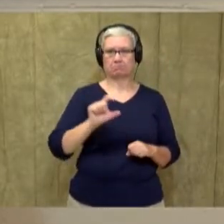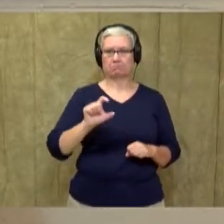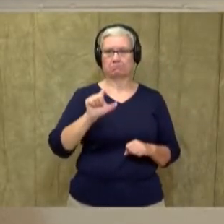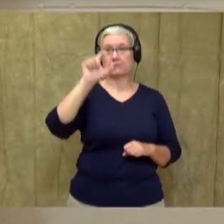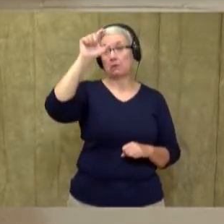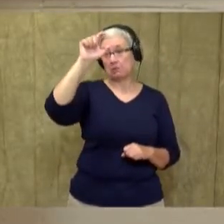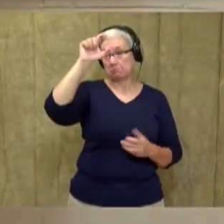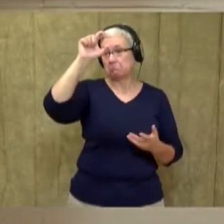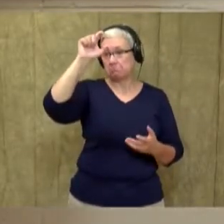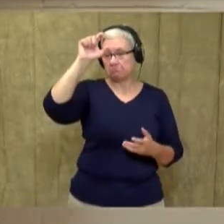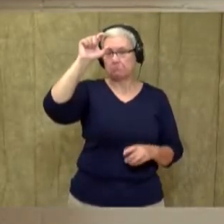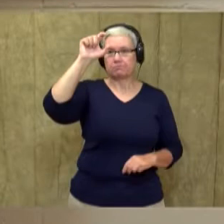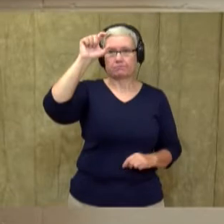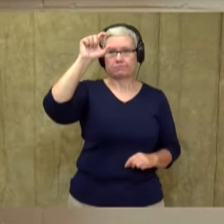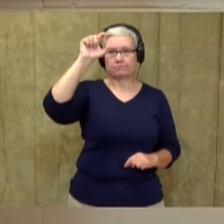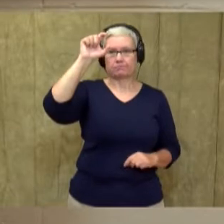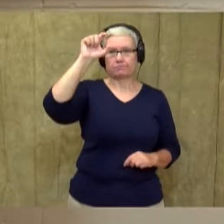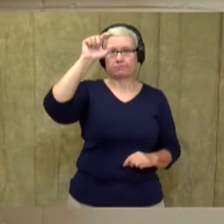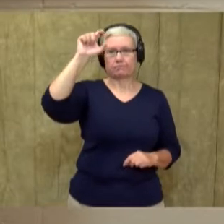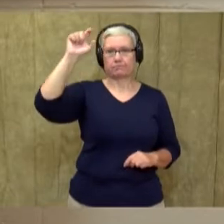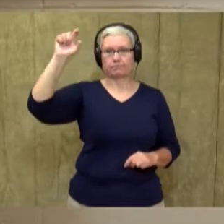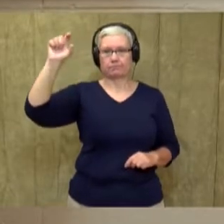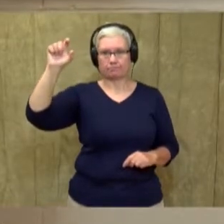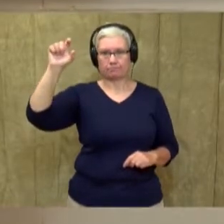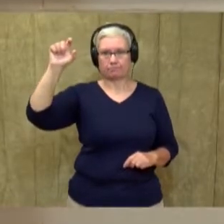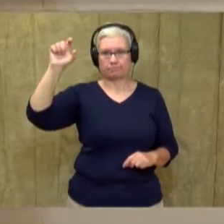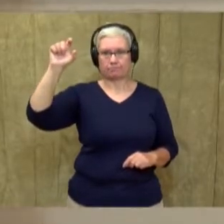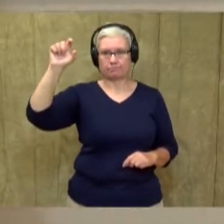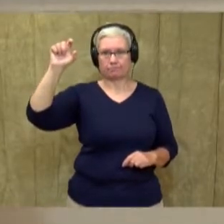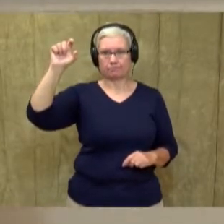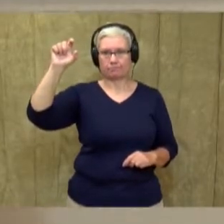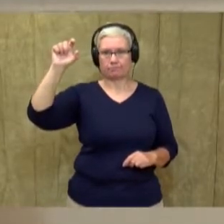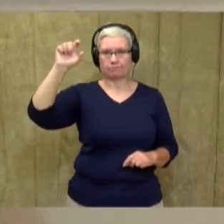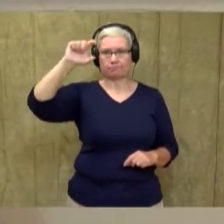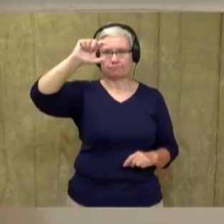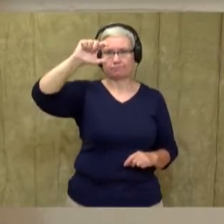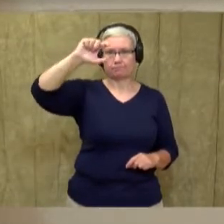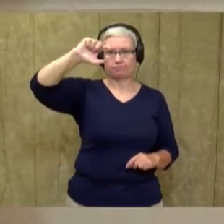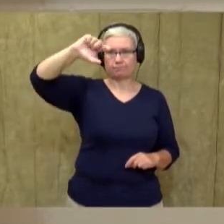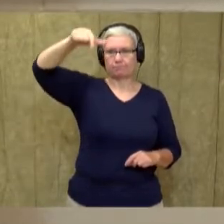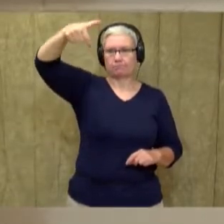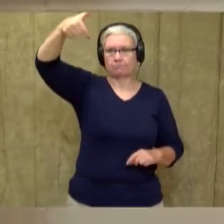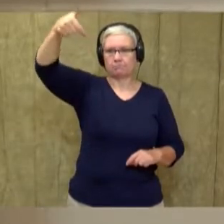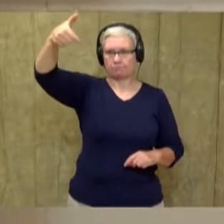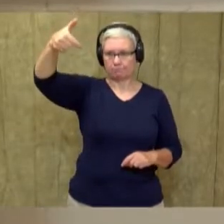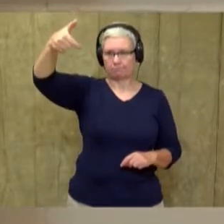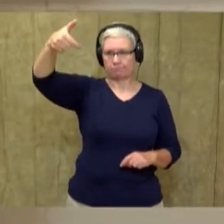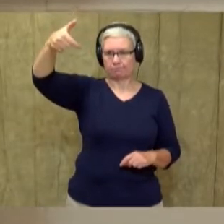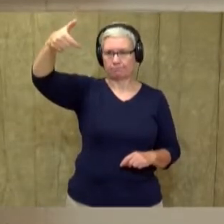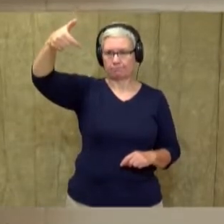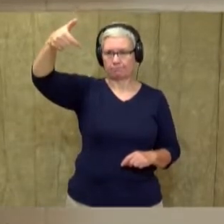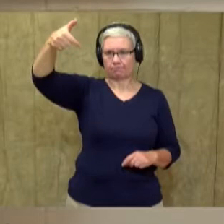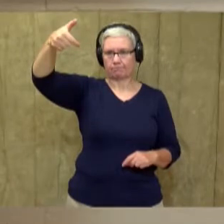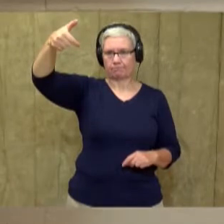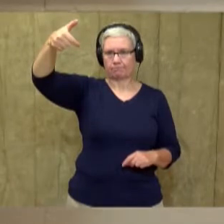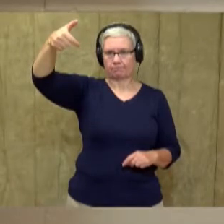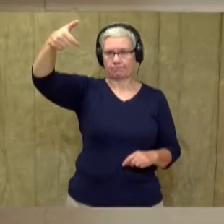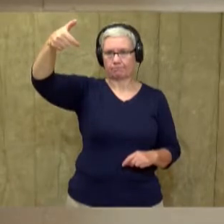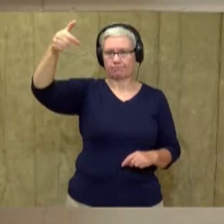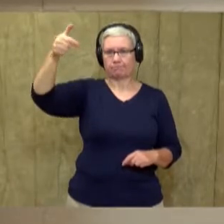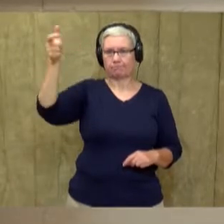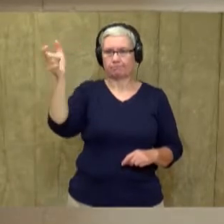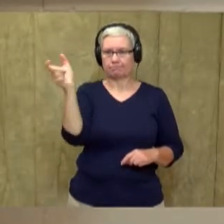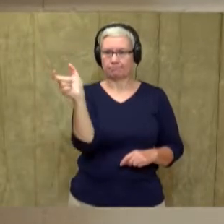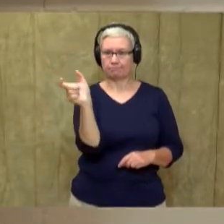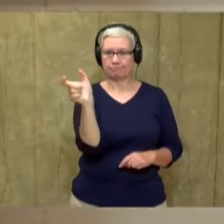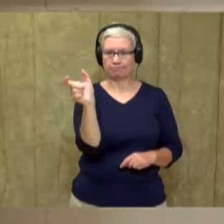up. From image 2 to image 3 and then down to 4, it looks like we're turning our frog. And then turning it again